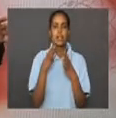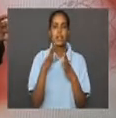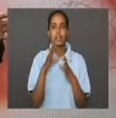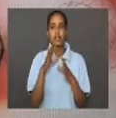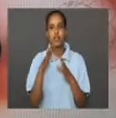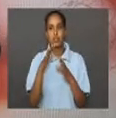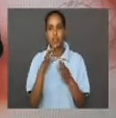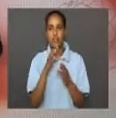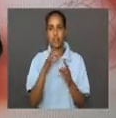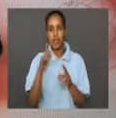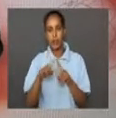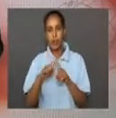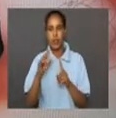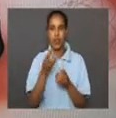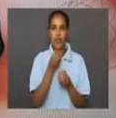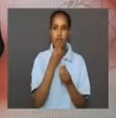staple foods.